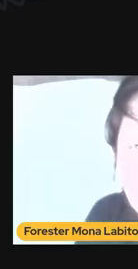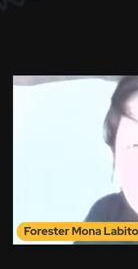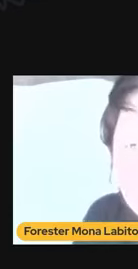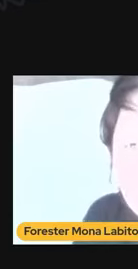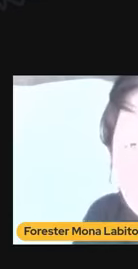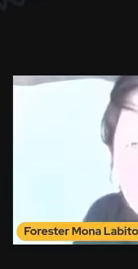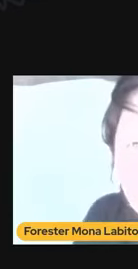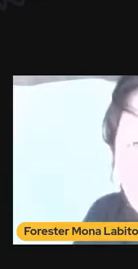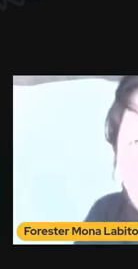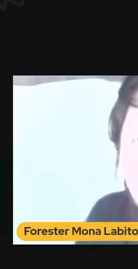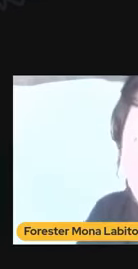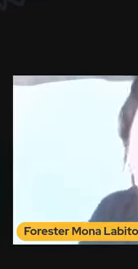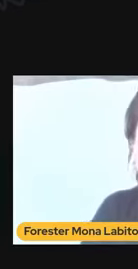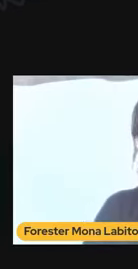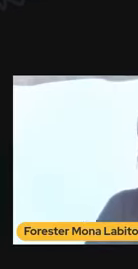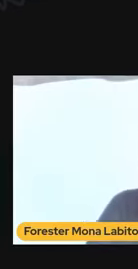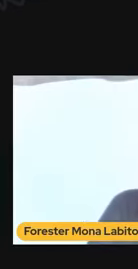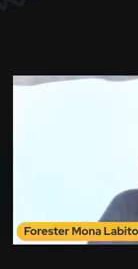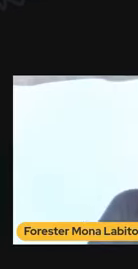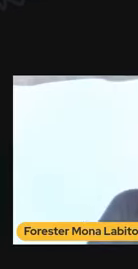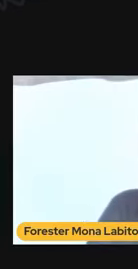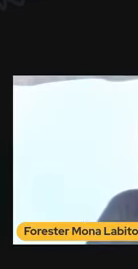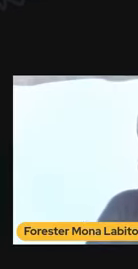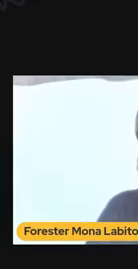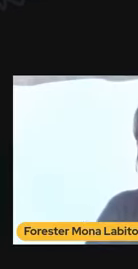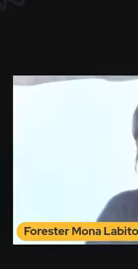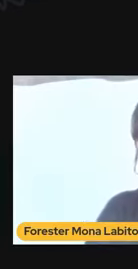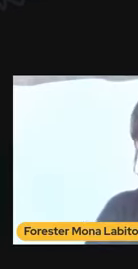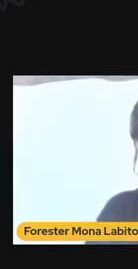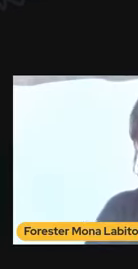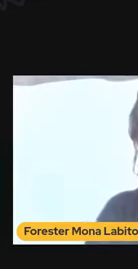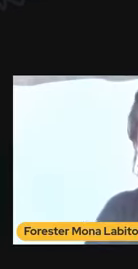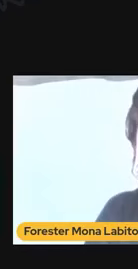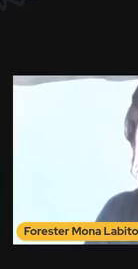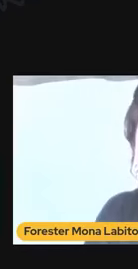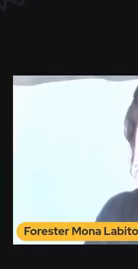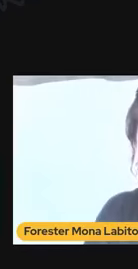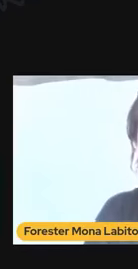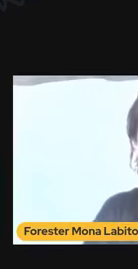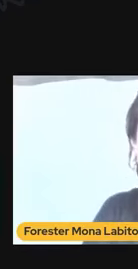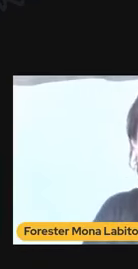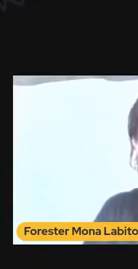Ayan, could you see it? And then,